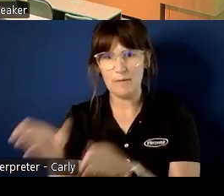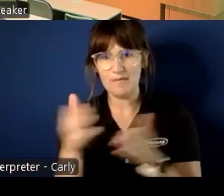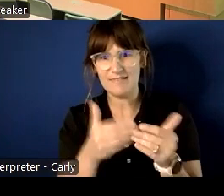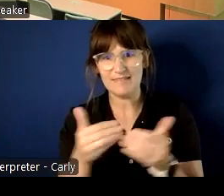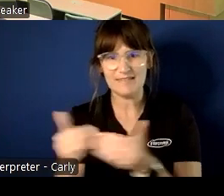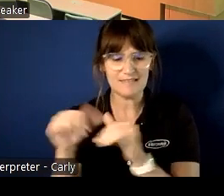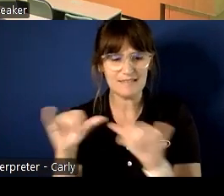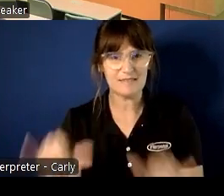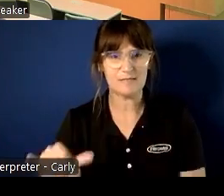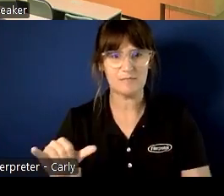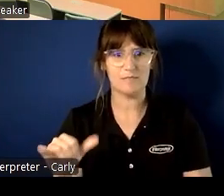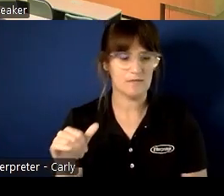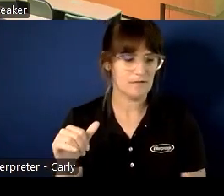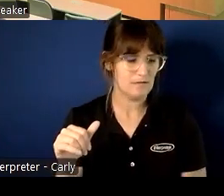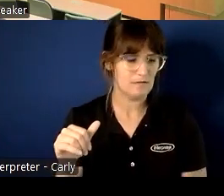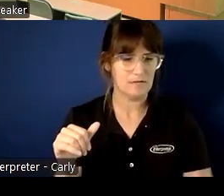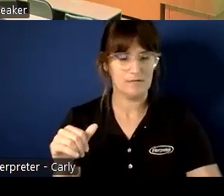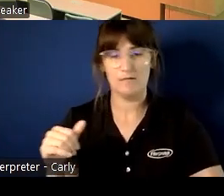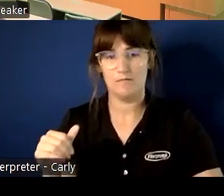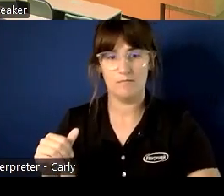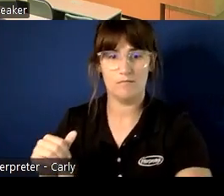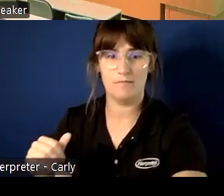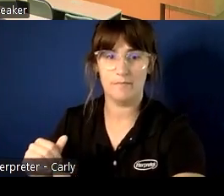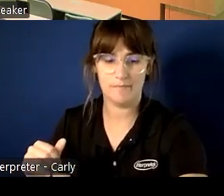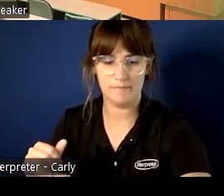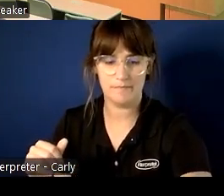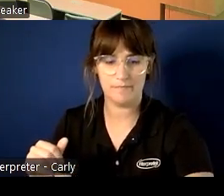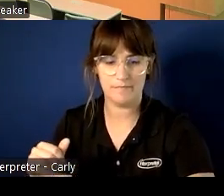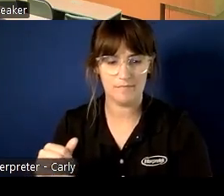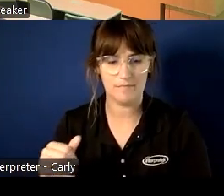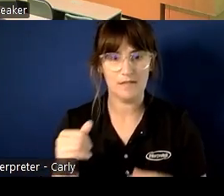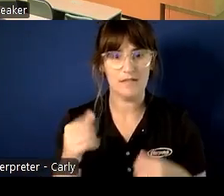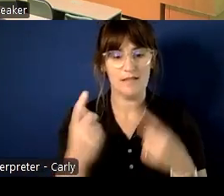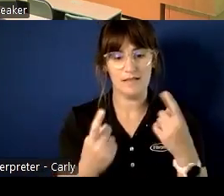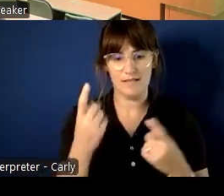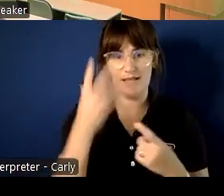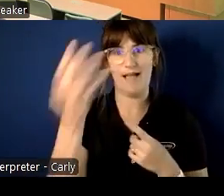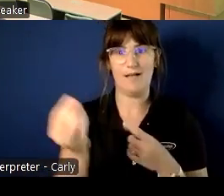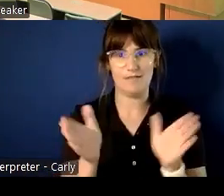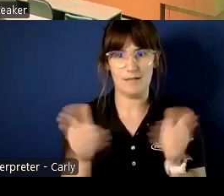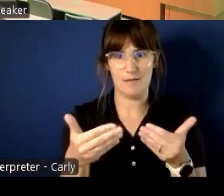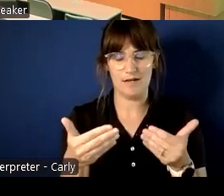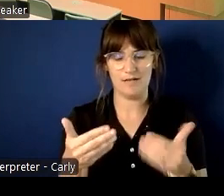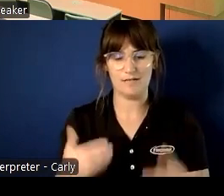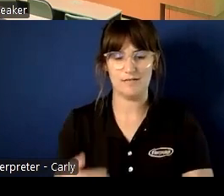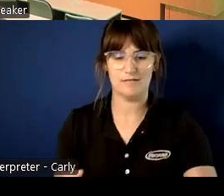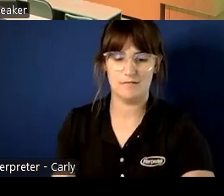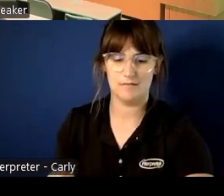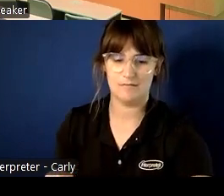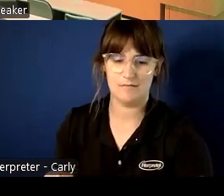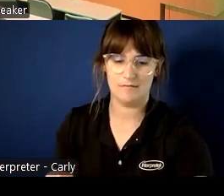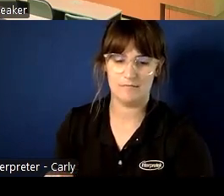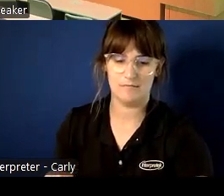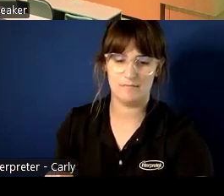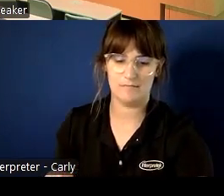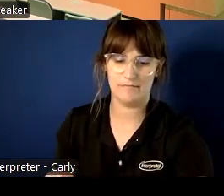whole behavioral health carve-outs and all that stuff. So kind of think outside the box and say, okay, by